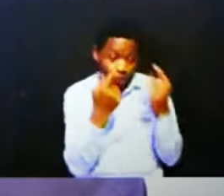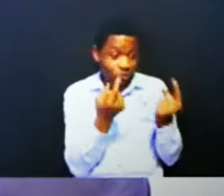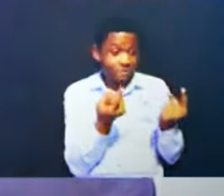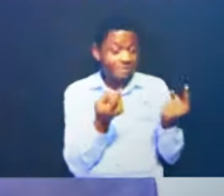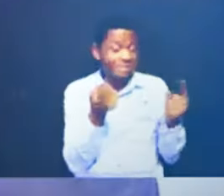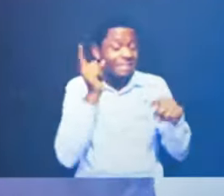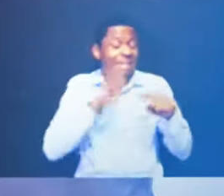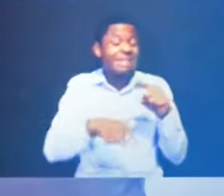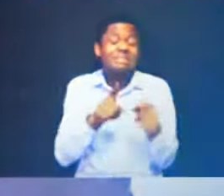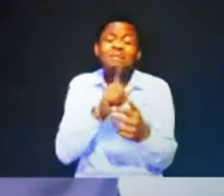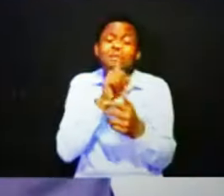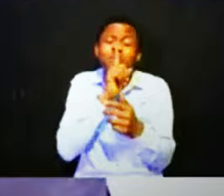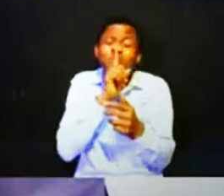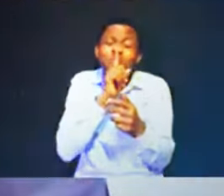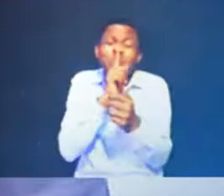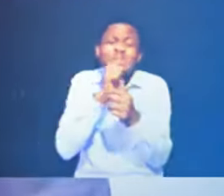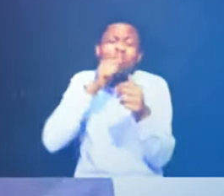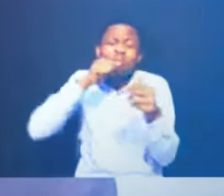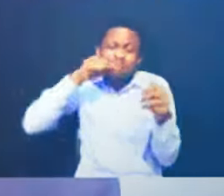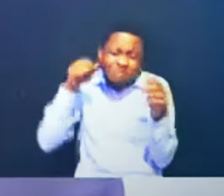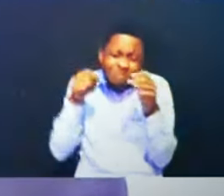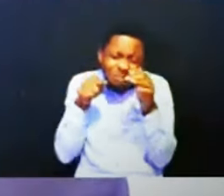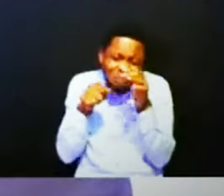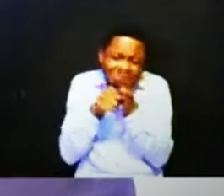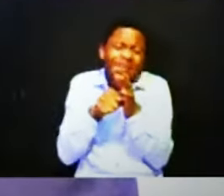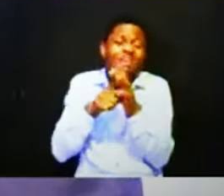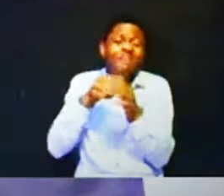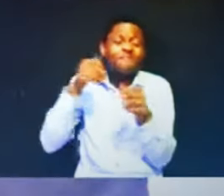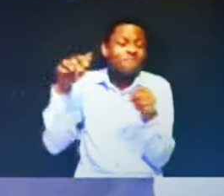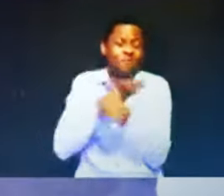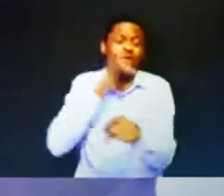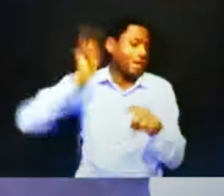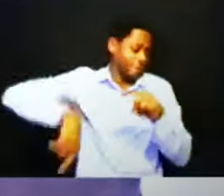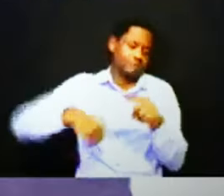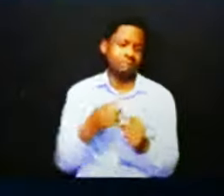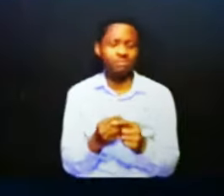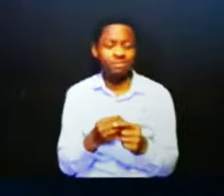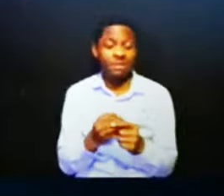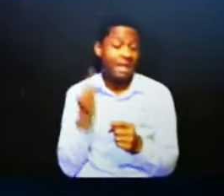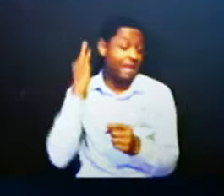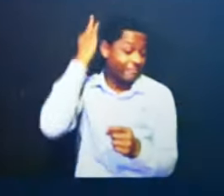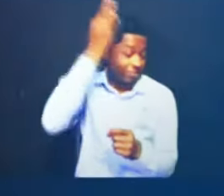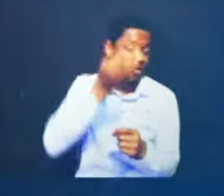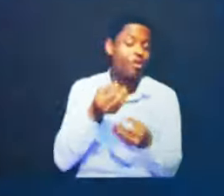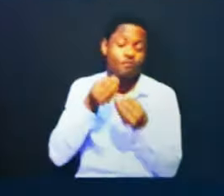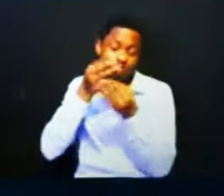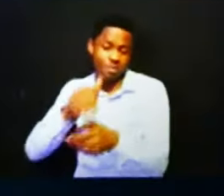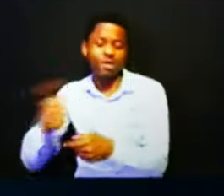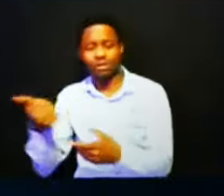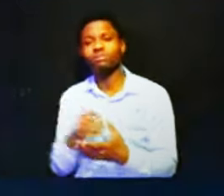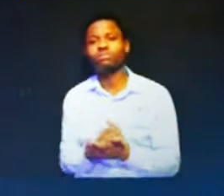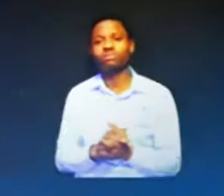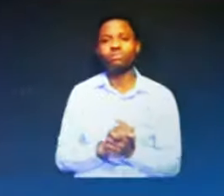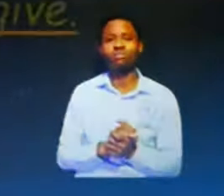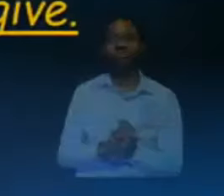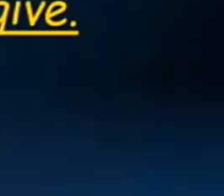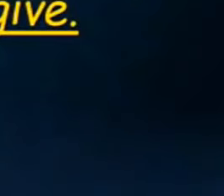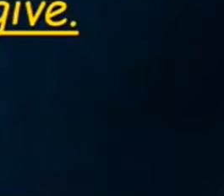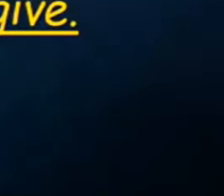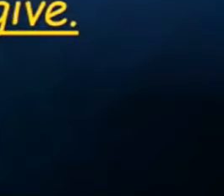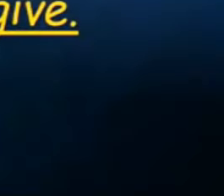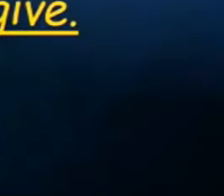one say we nipper. See, we demand total perfection and justice from one another. And